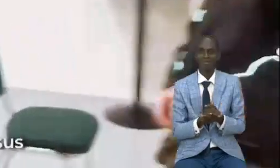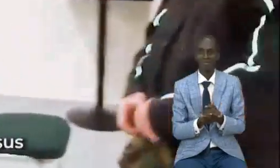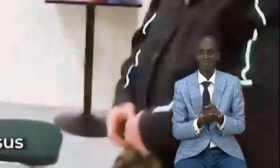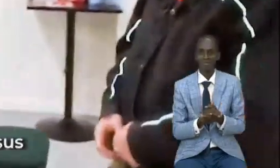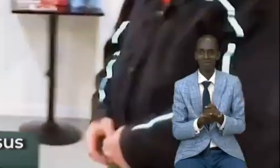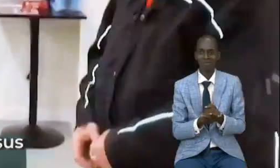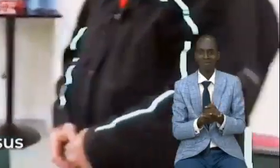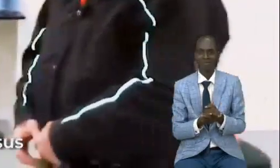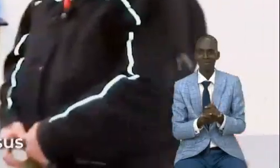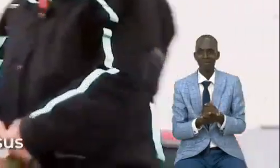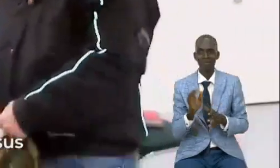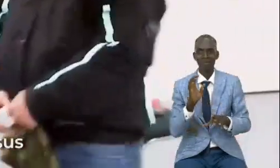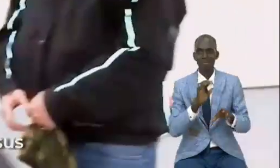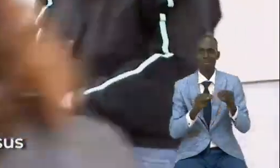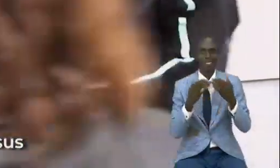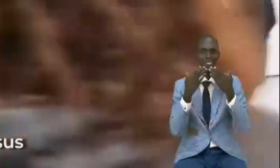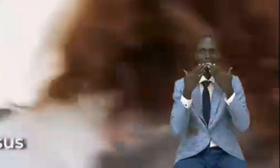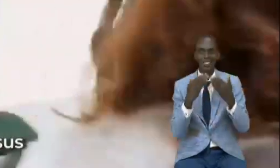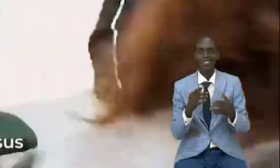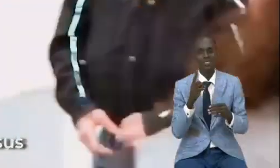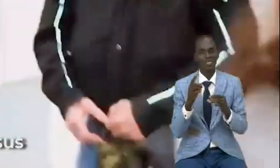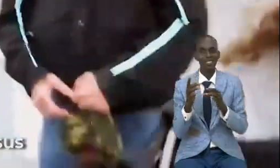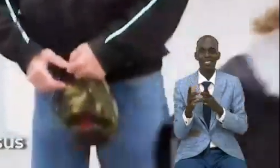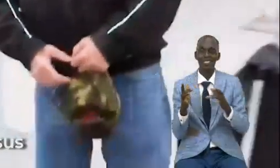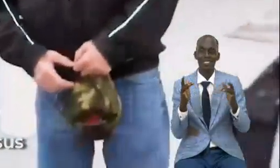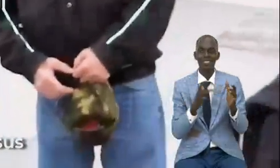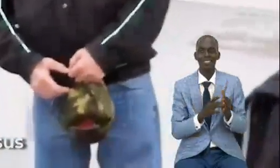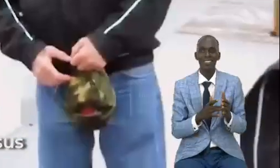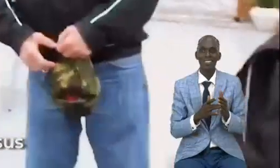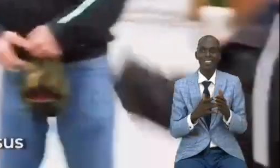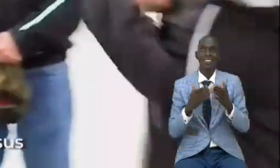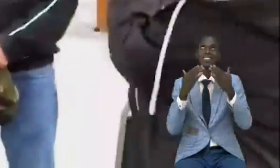Oh, thank you, Jesus. Thank you.